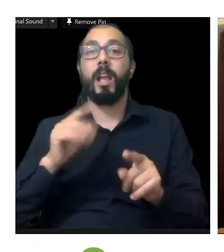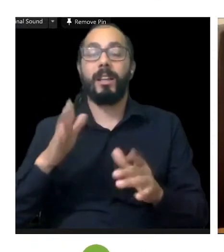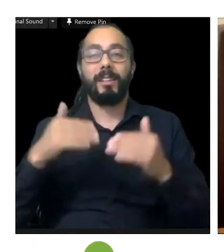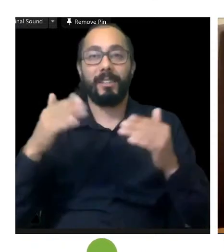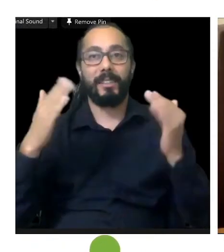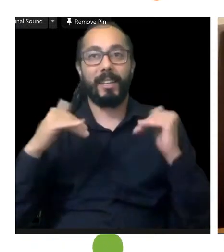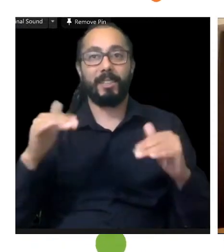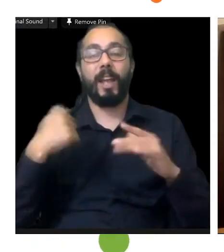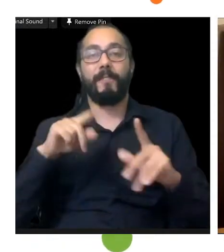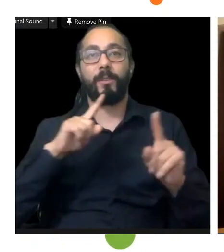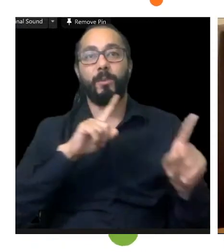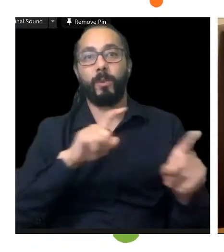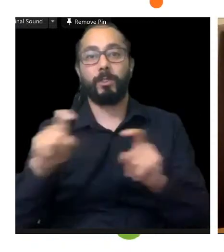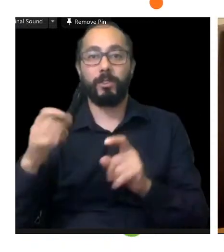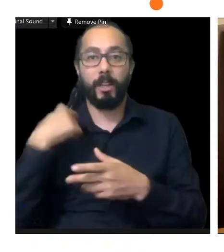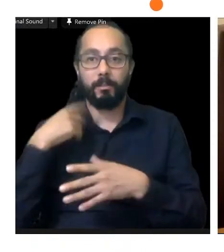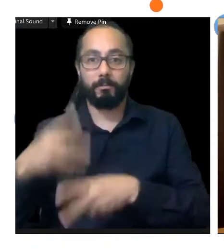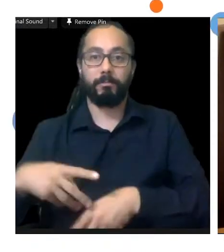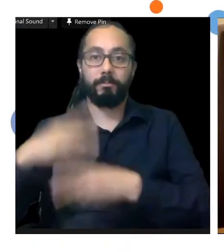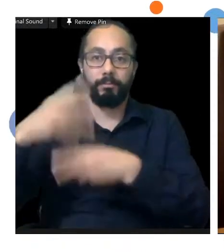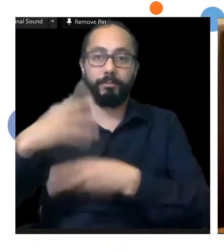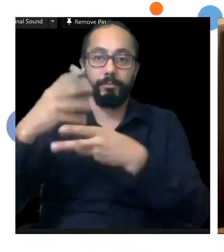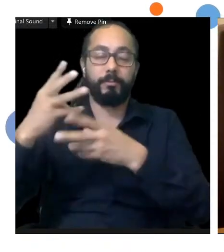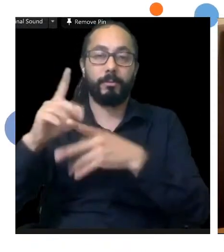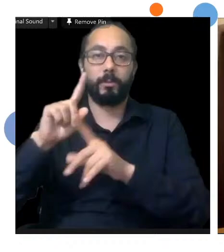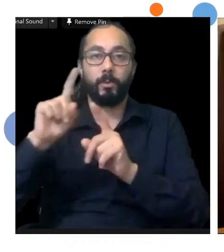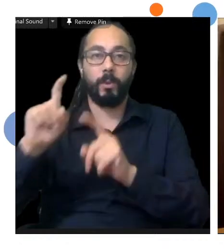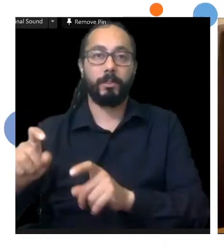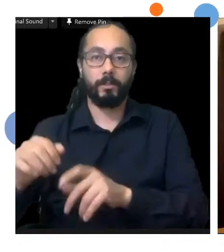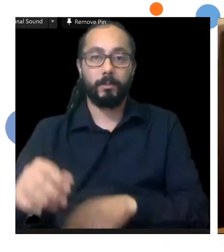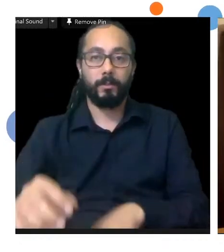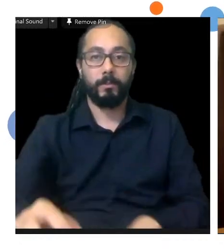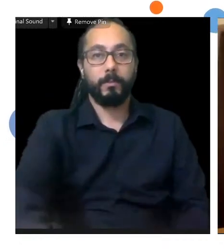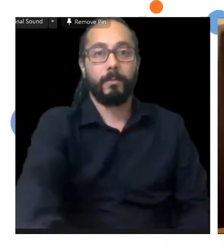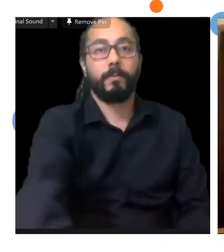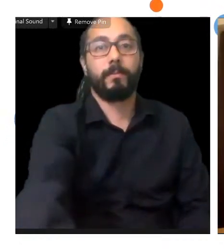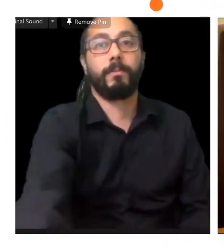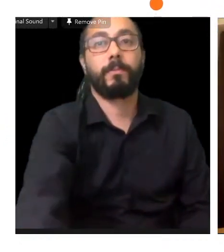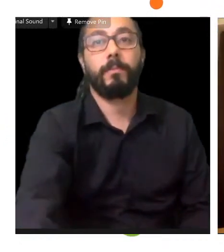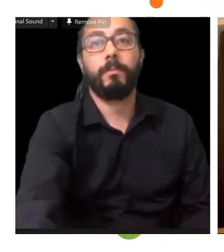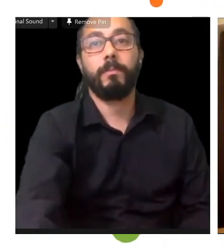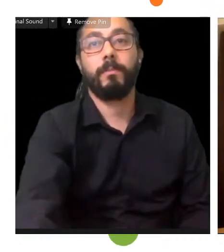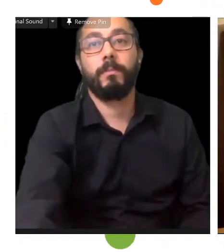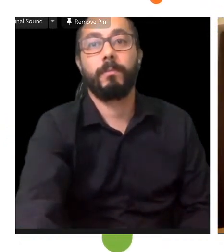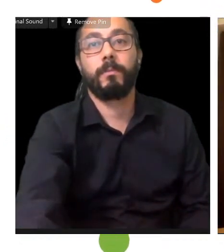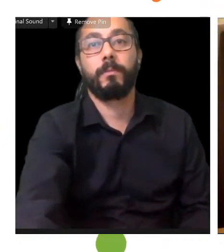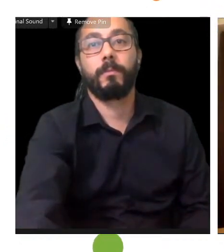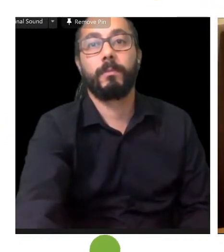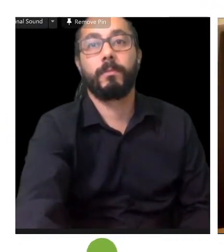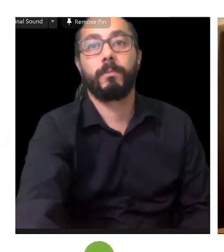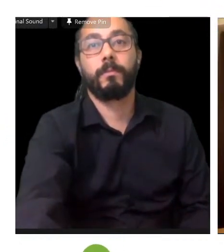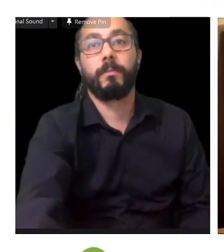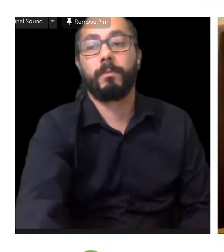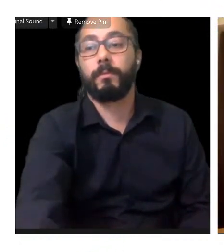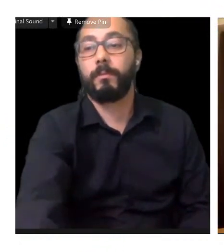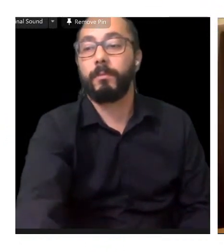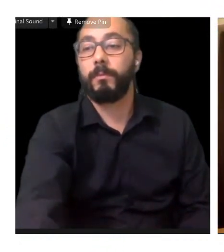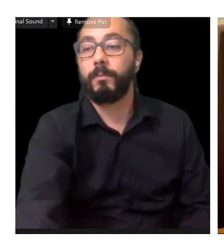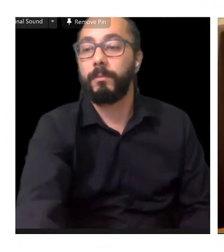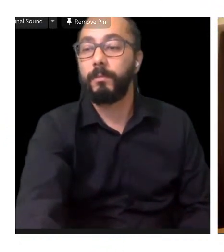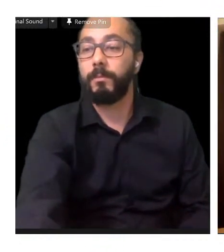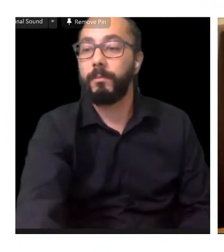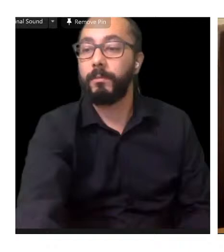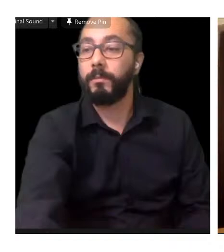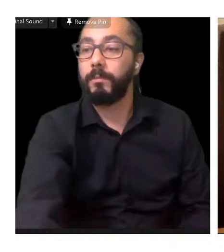of today. I know there's some questions that are getting ranked up. The NAC, of course, has a national donor base, and I wonder if you can just give us maybe